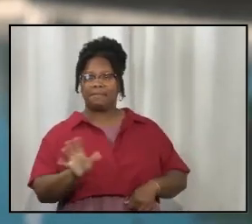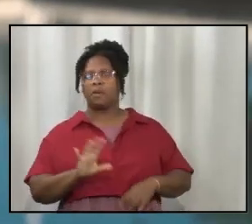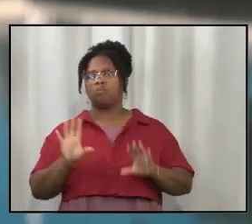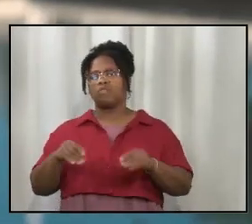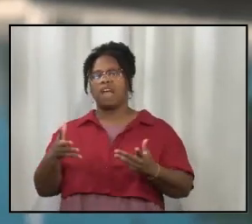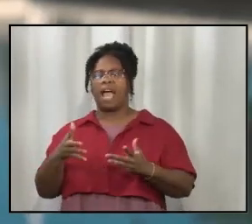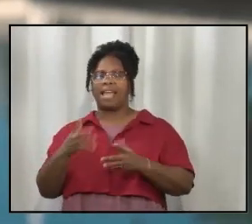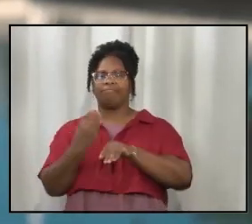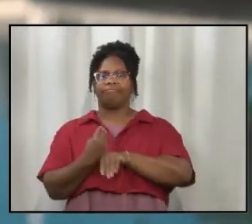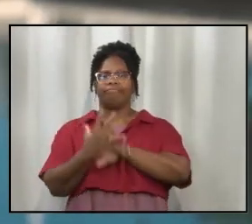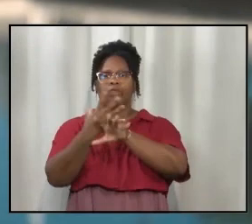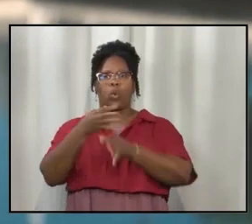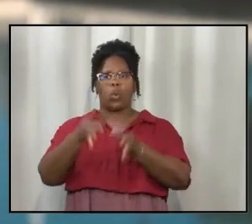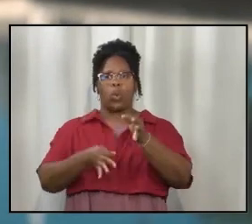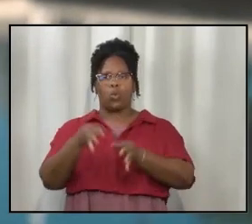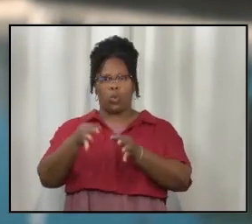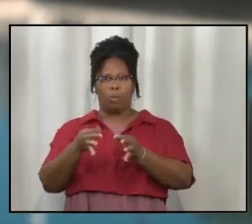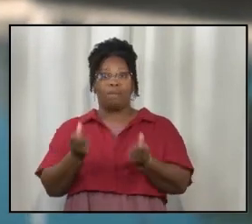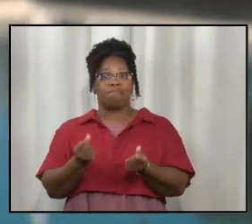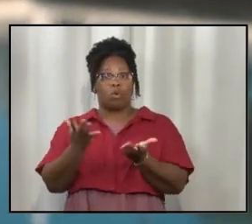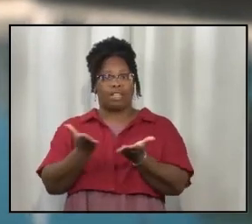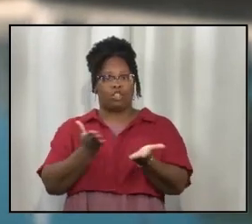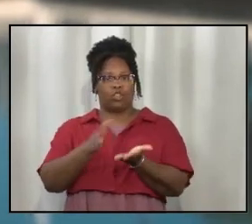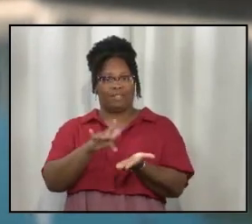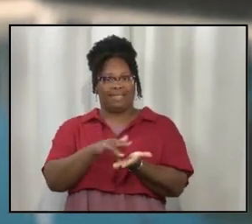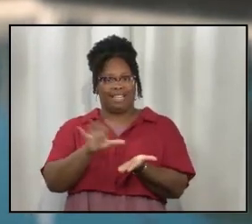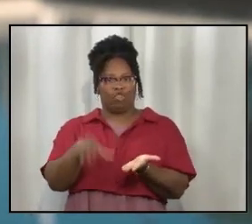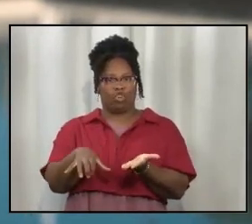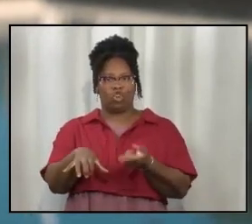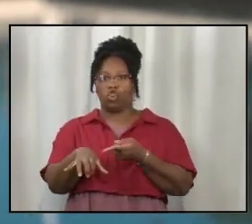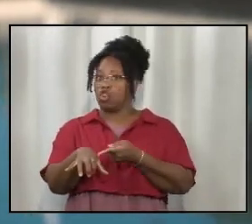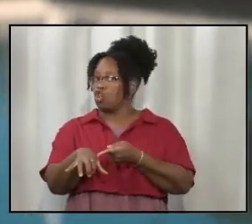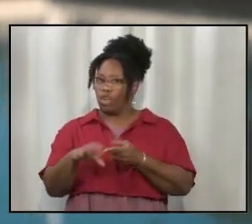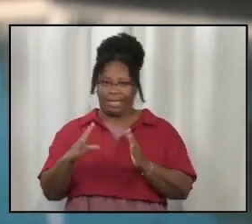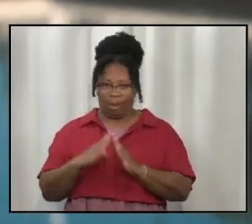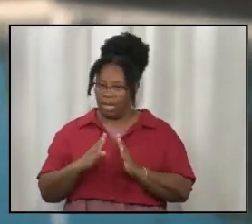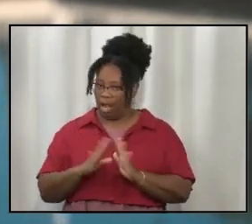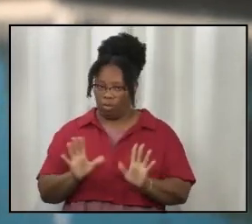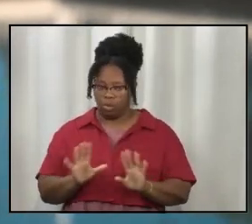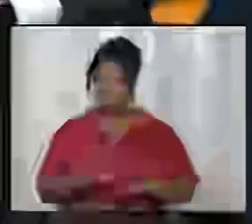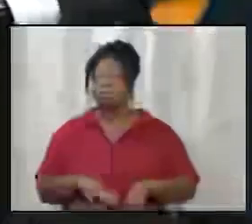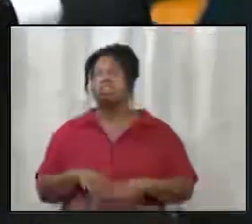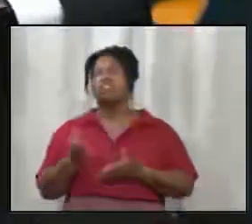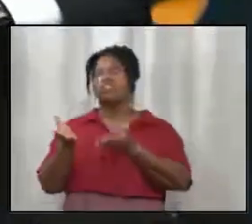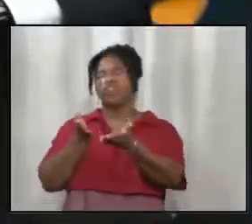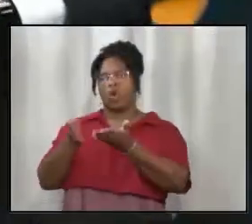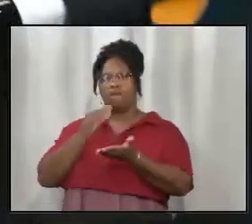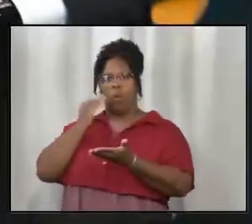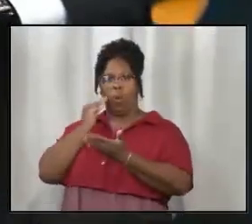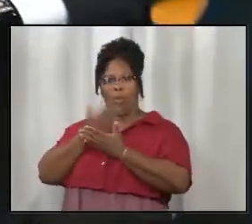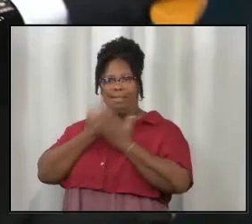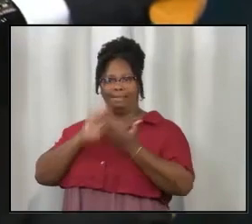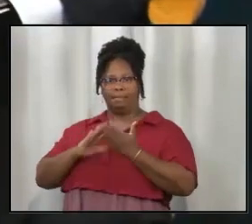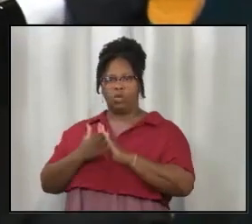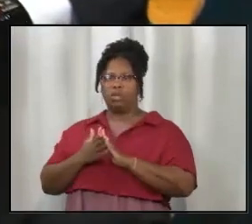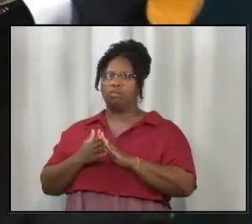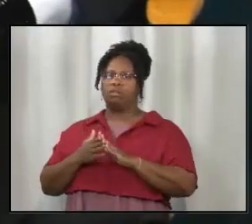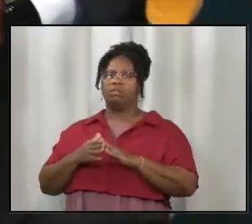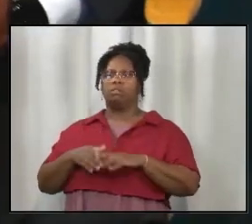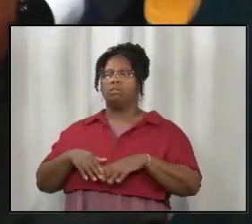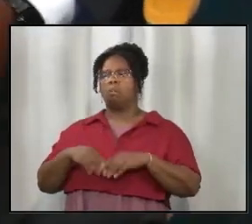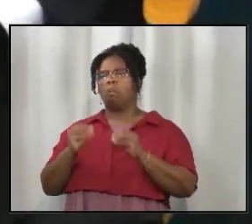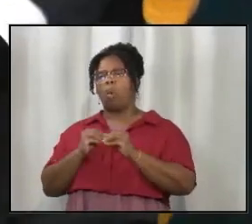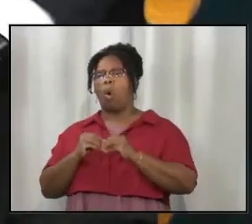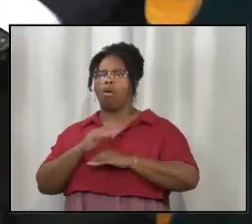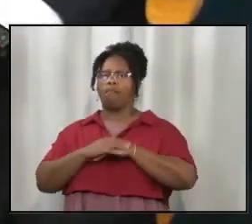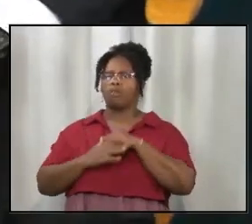So the MSC, which is not downtown, it's a place that serves the homeless community. It's more comfortable, the case managers